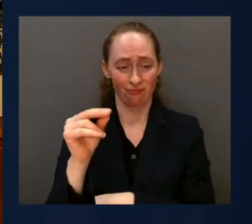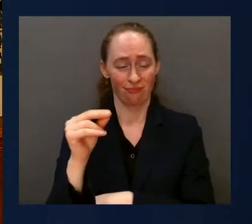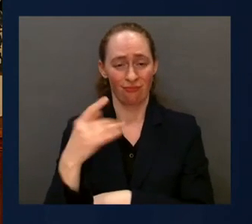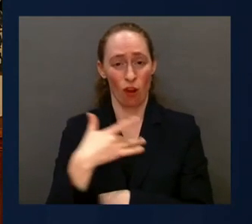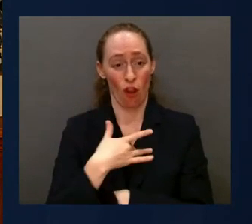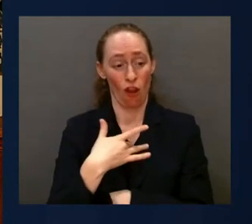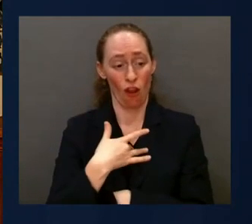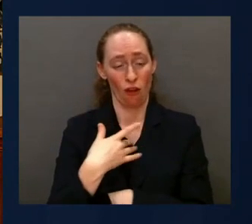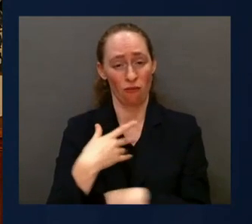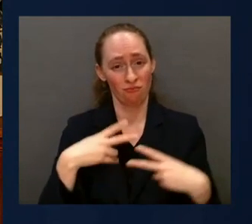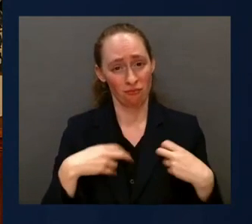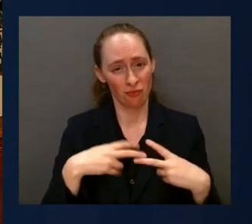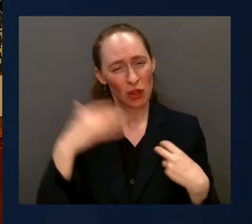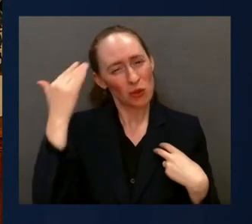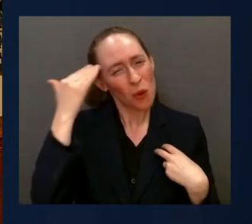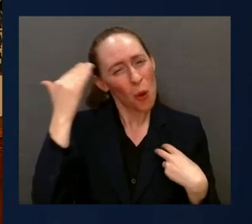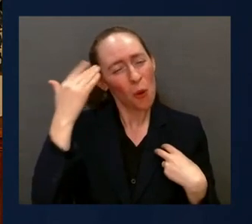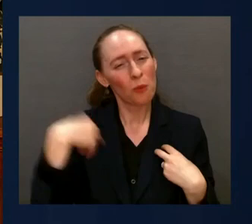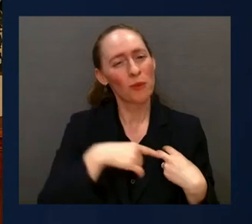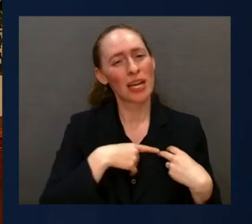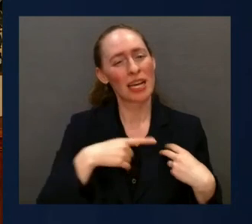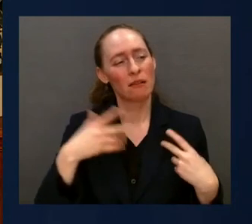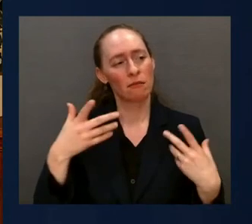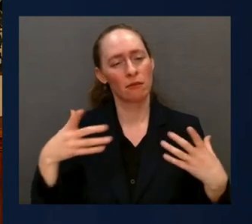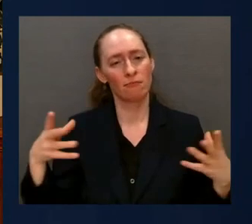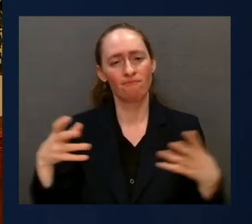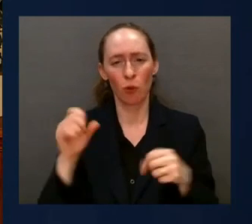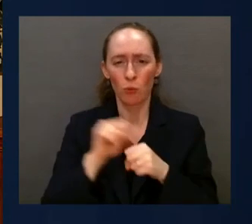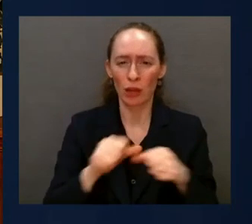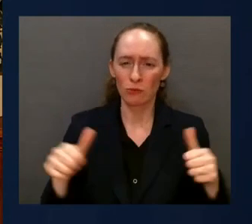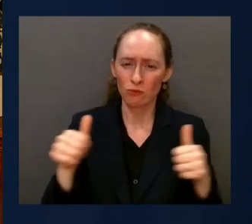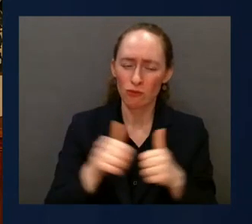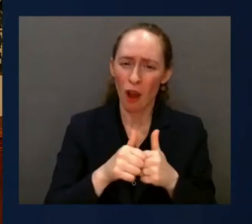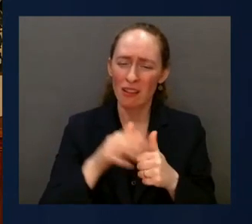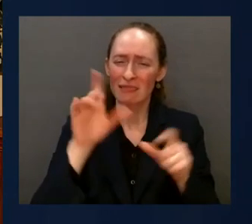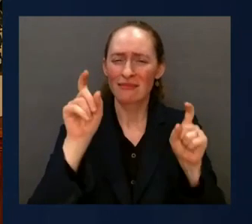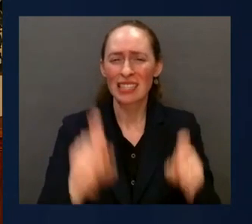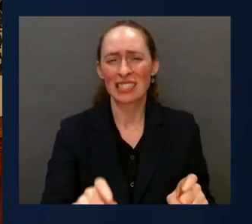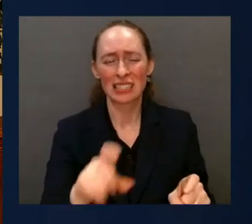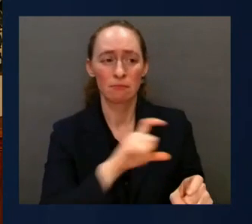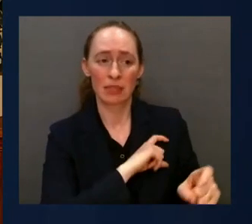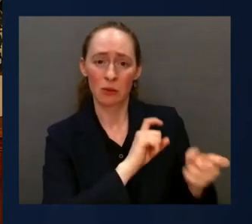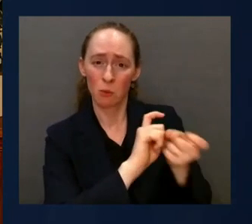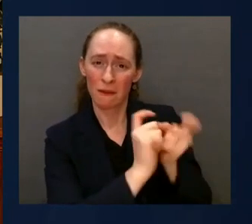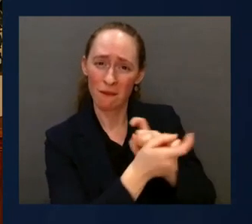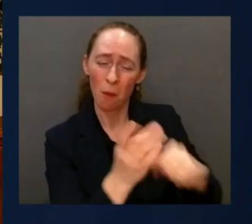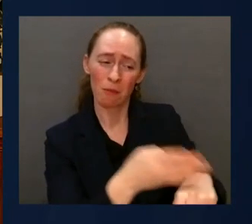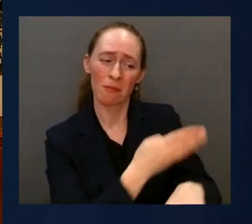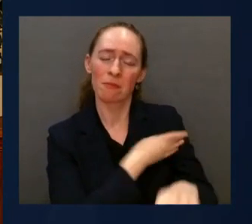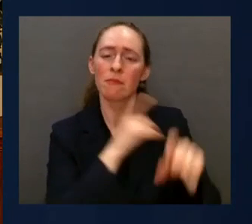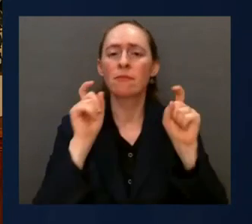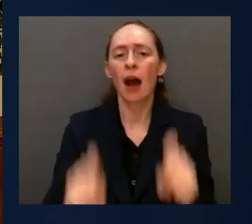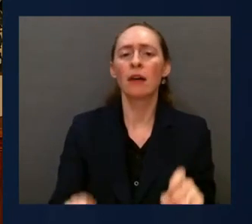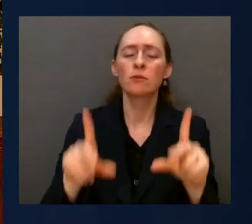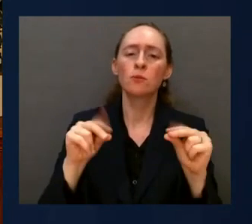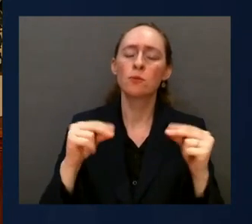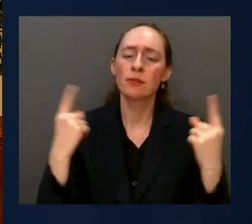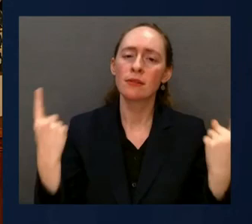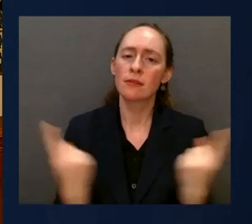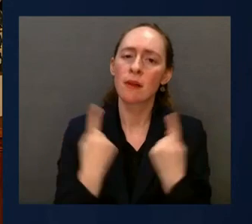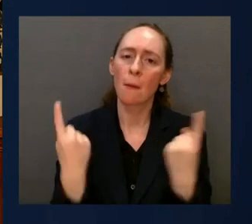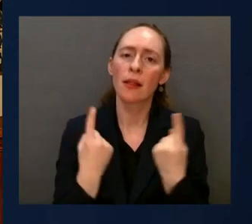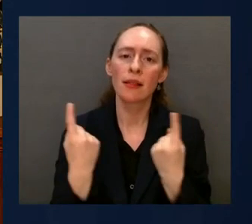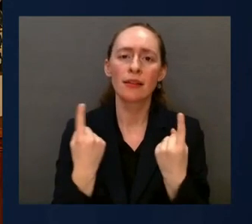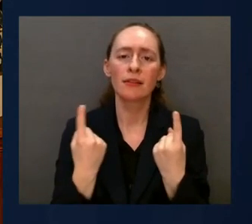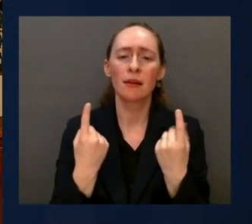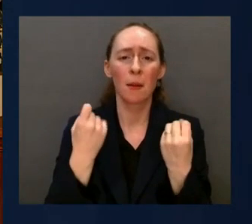on police reform. Do something. Do something. That was the plea of parents who lost their children in Uvalde. I met with